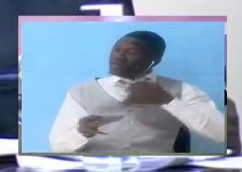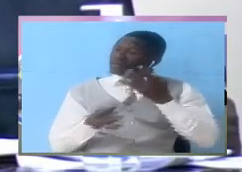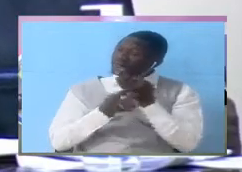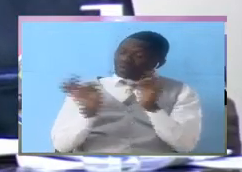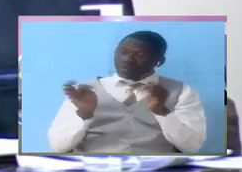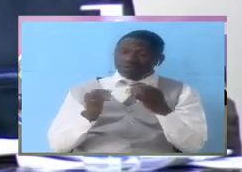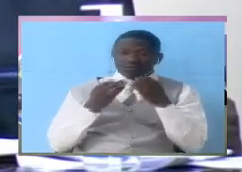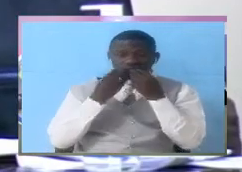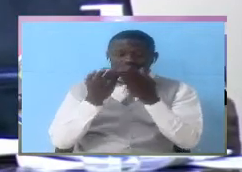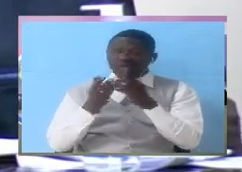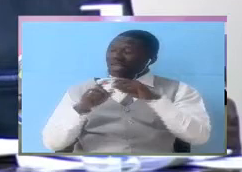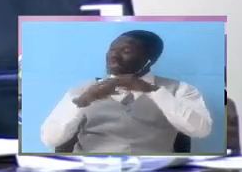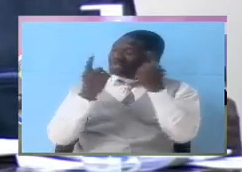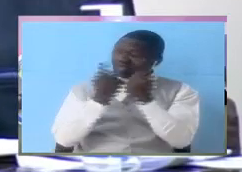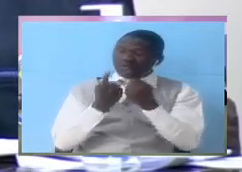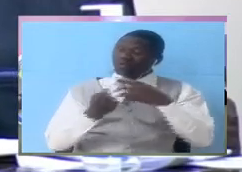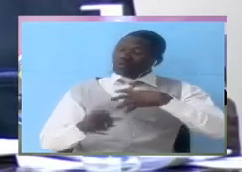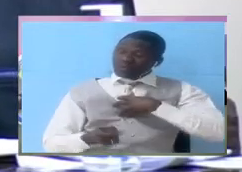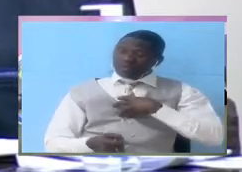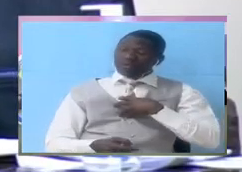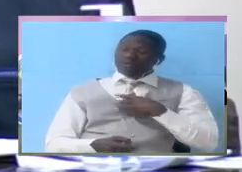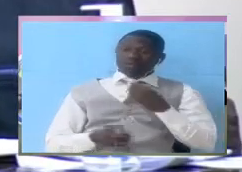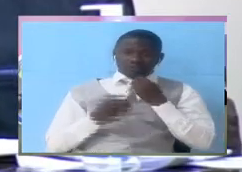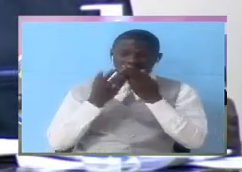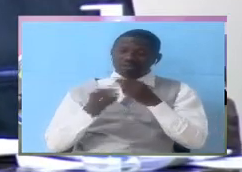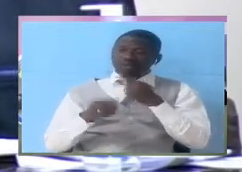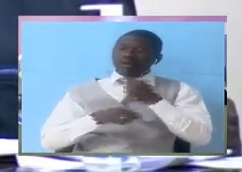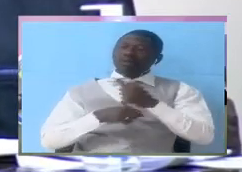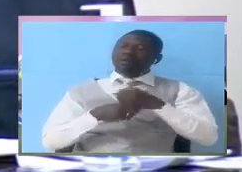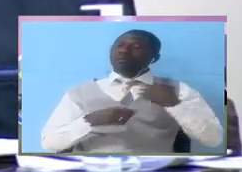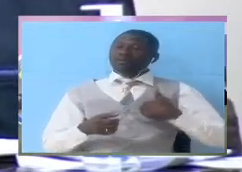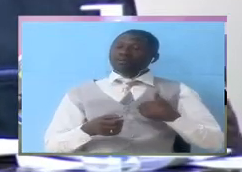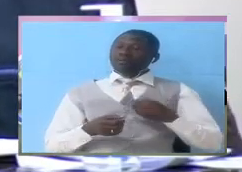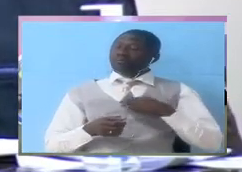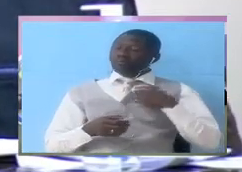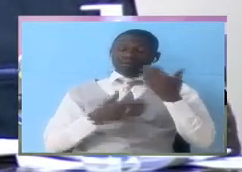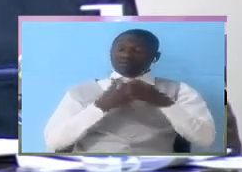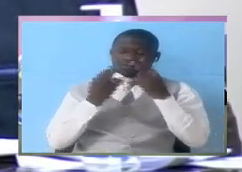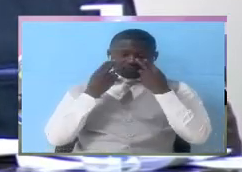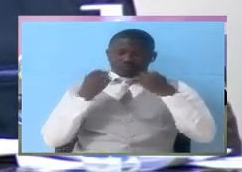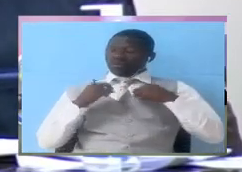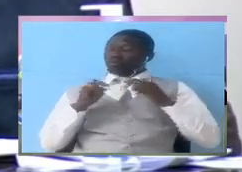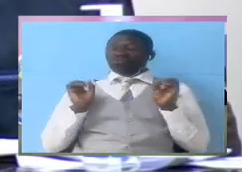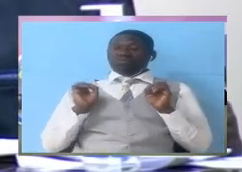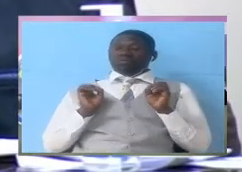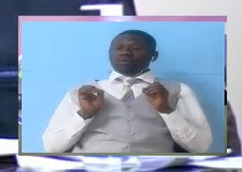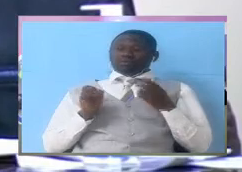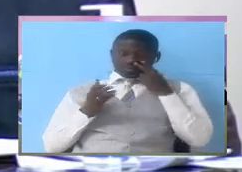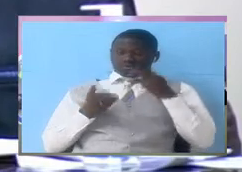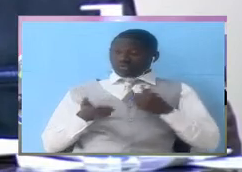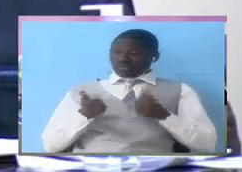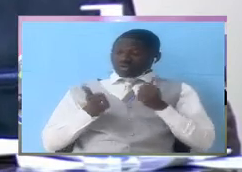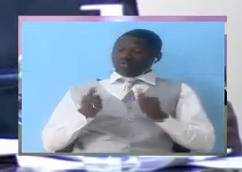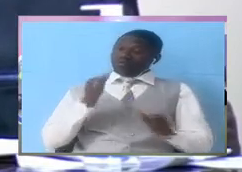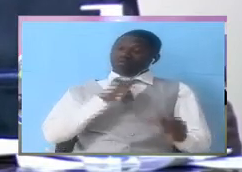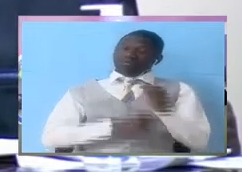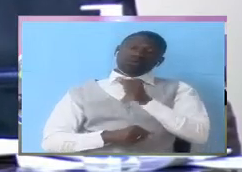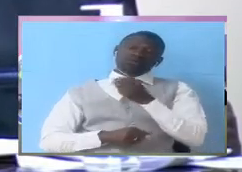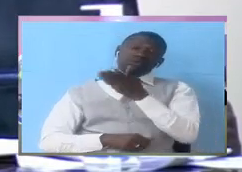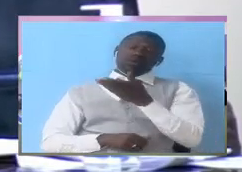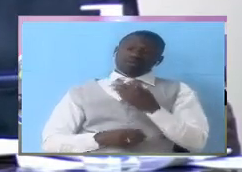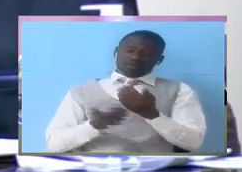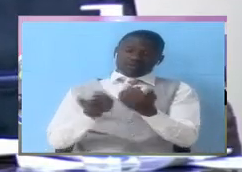at this time. So we have no input in it. I have not seen it. I have just returned it to you as it